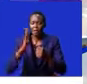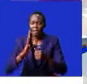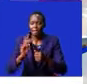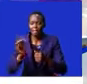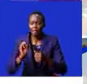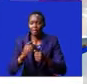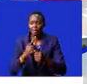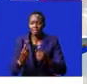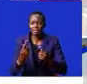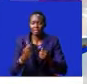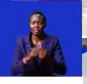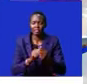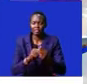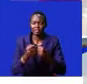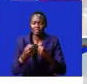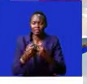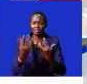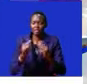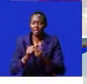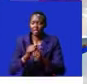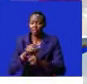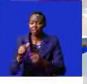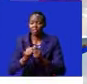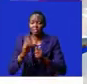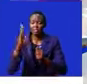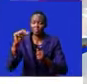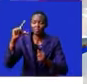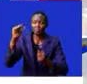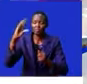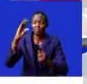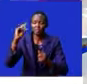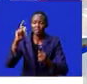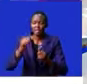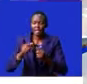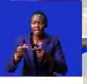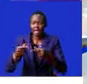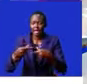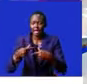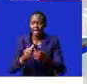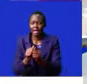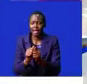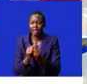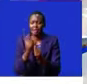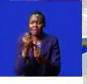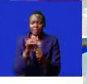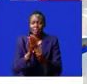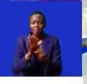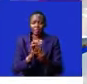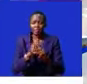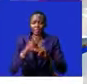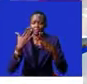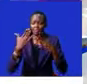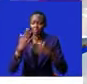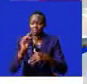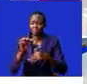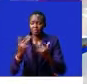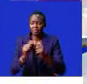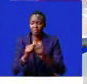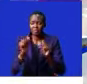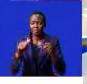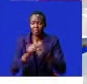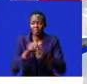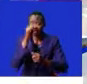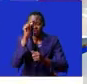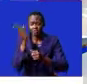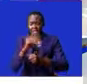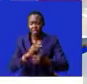endo okoromo kendo koro jo black ogogo yako omenda kawuok kuom gi makoro piny owacho oyie odonjre mondo mi omany negi e chiro mondo mi